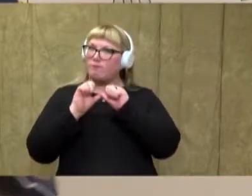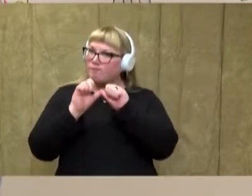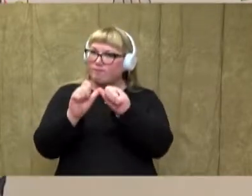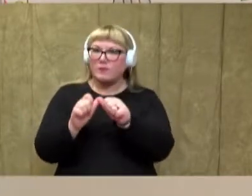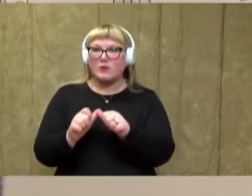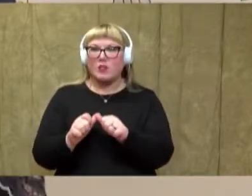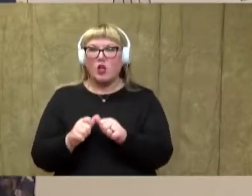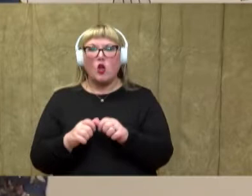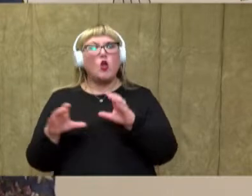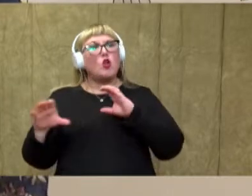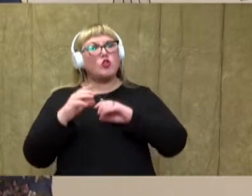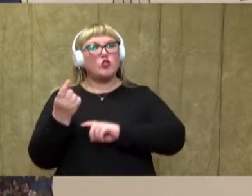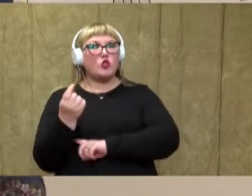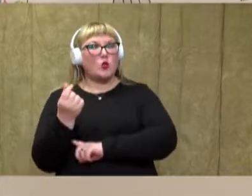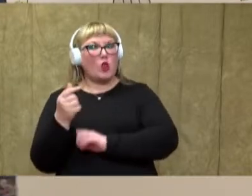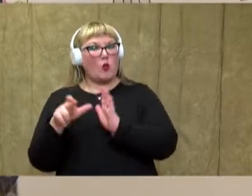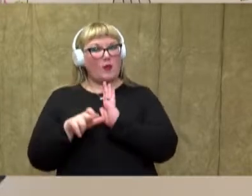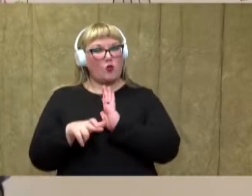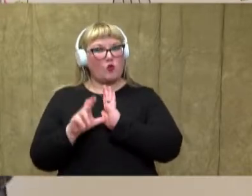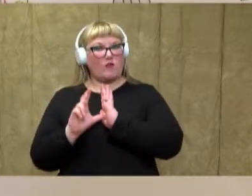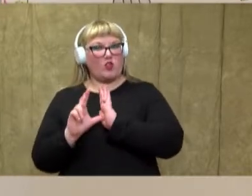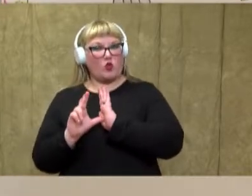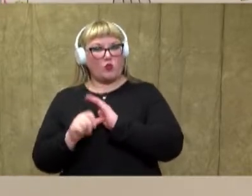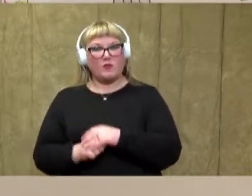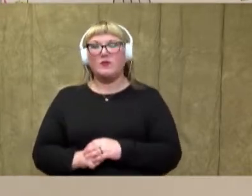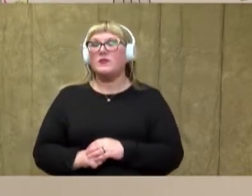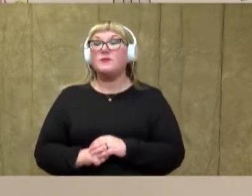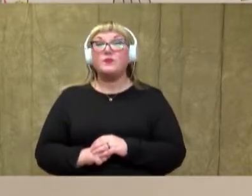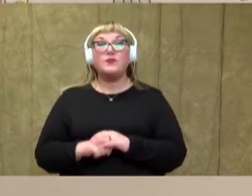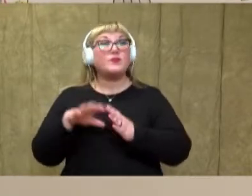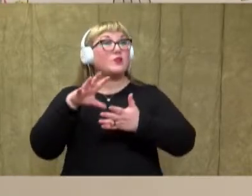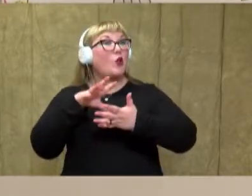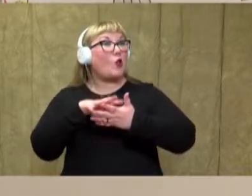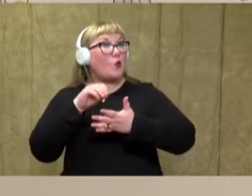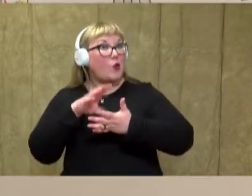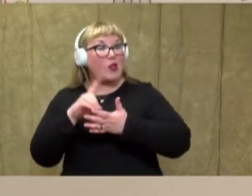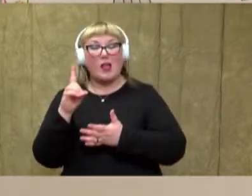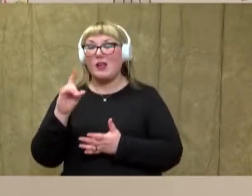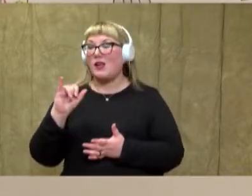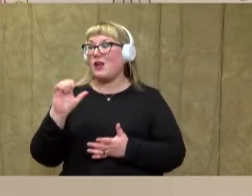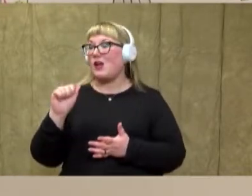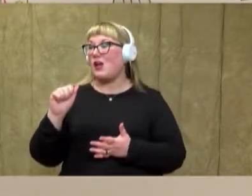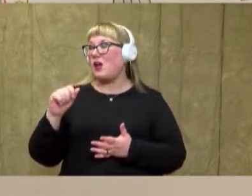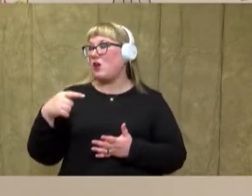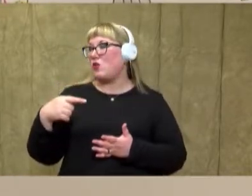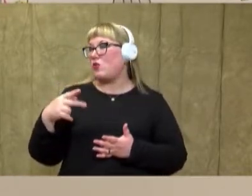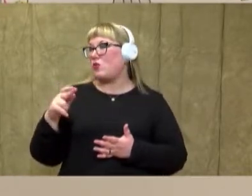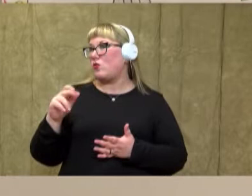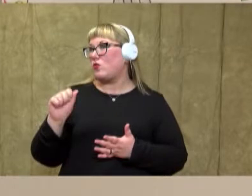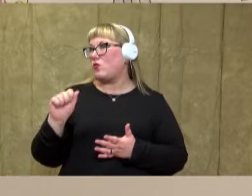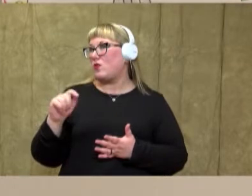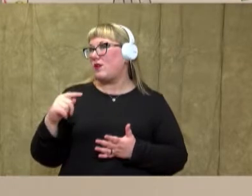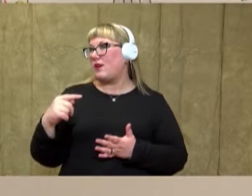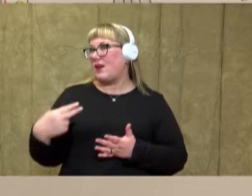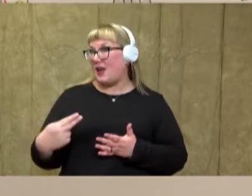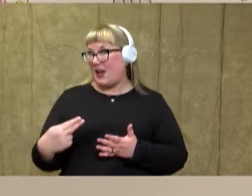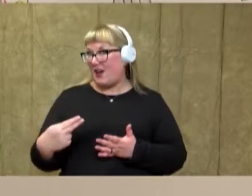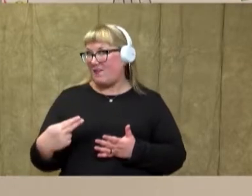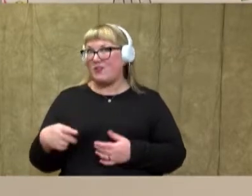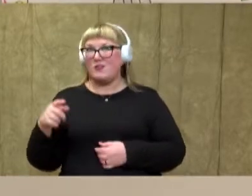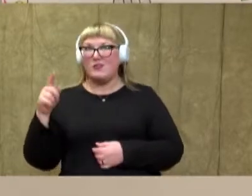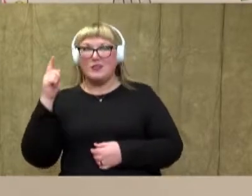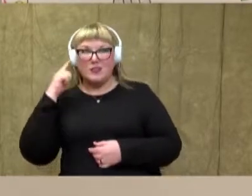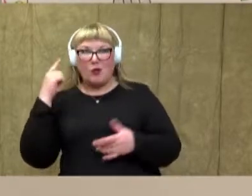we're going to do just a little bit of a review. We learned that digraphs are when two or more letters connect and that